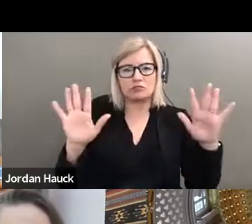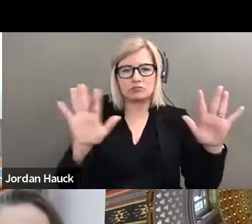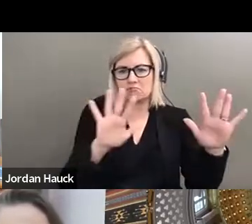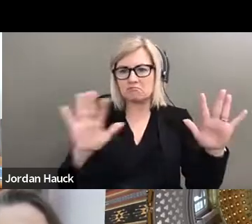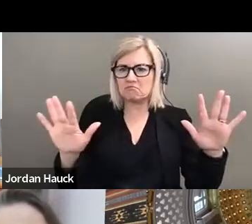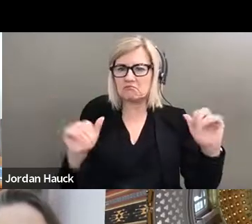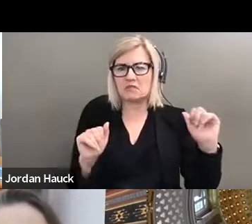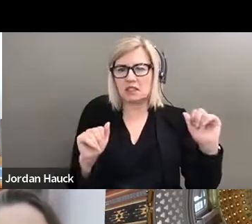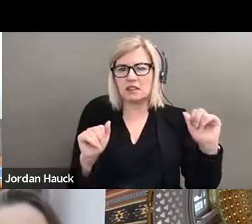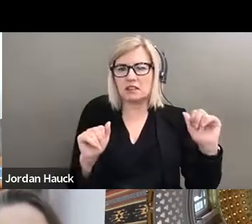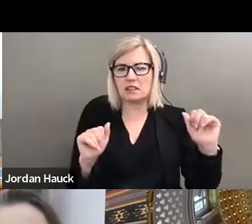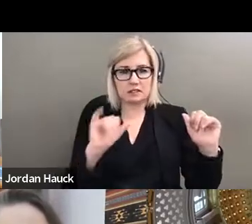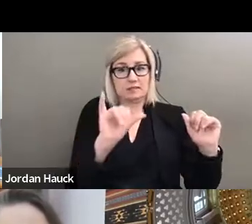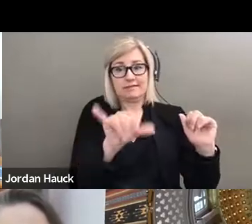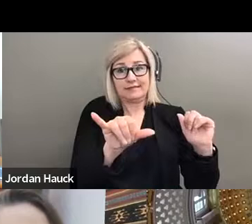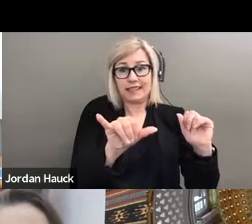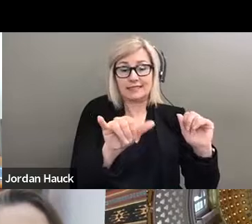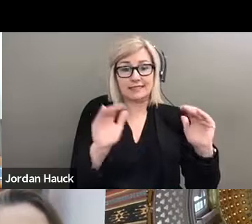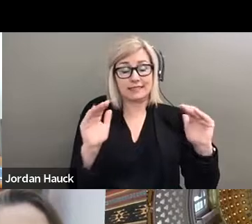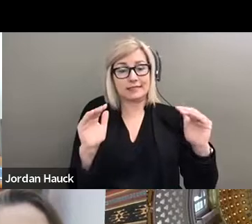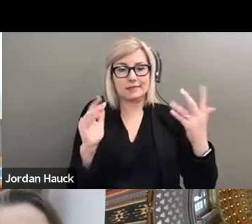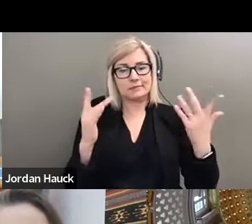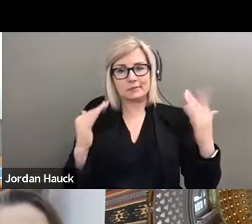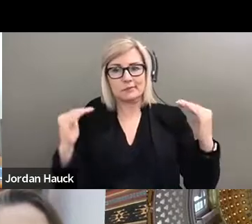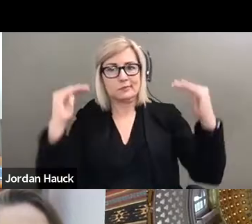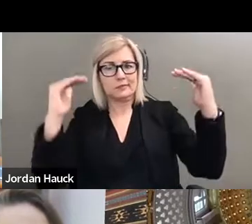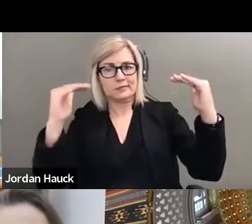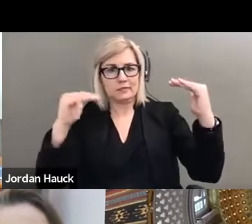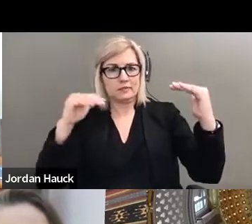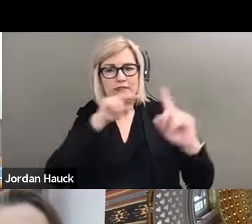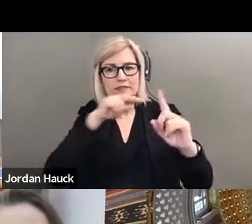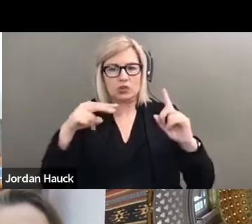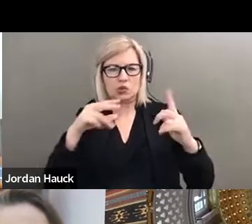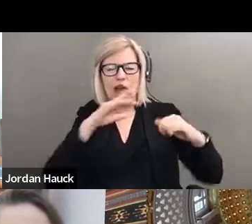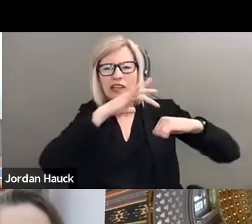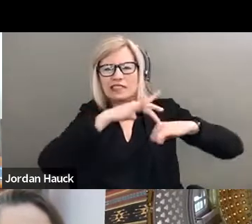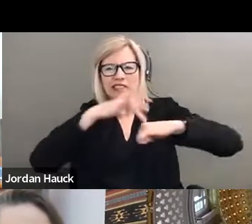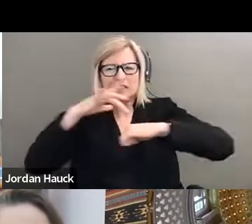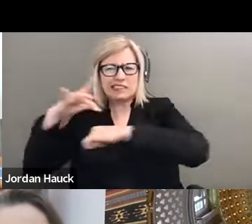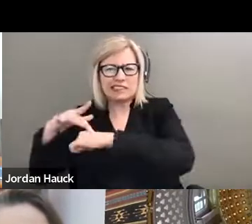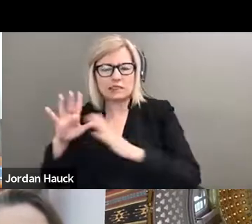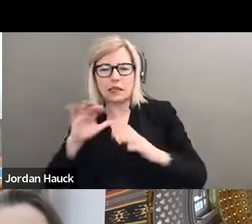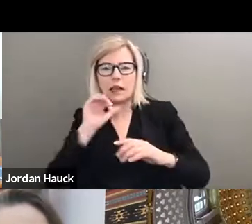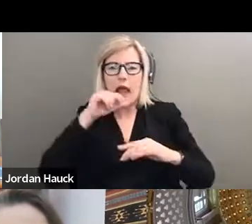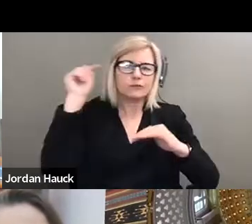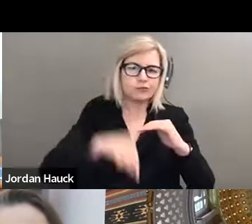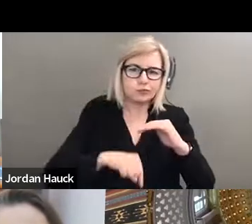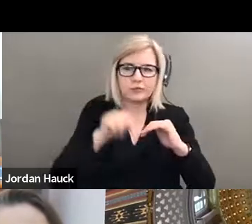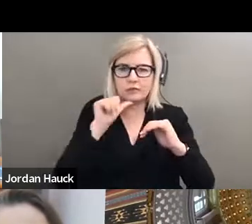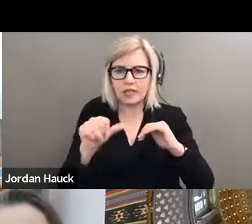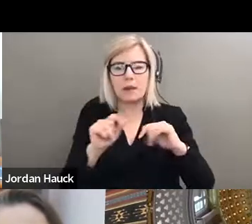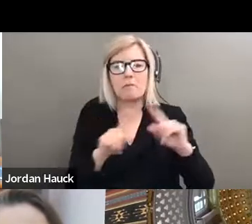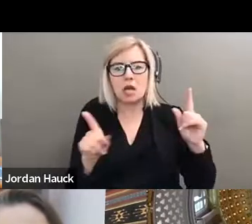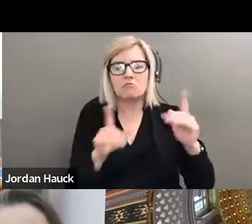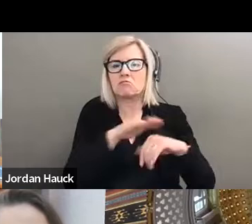so that's a high level view without getting too far into the details. And we did get, that's kind of where it